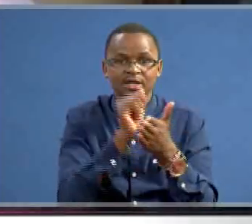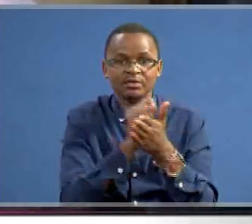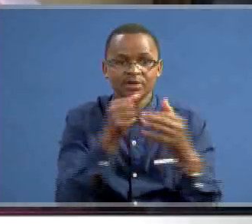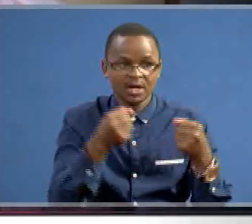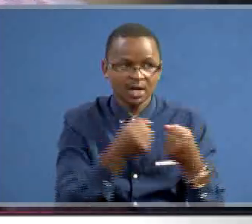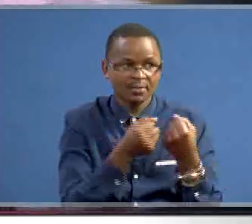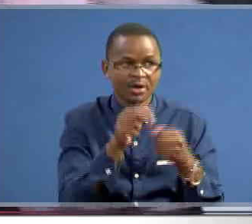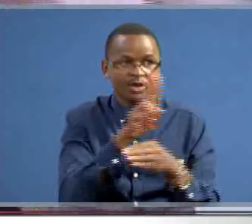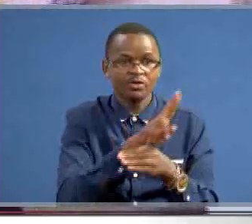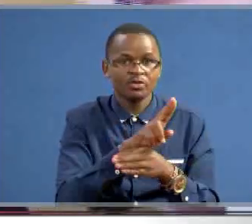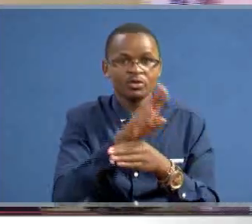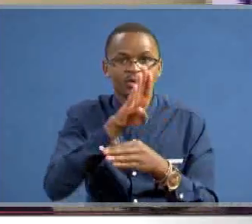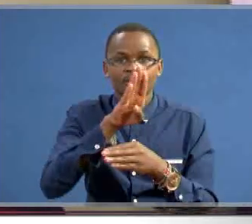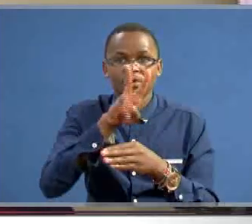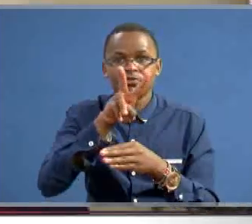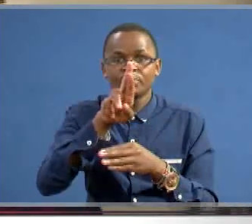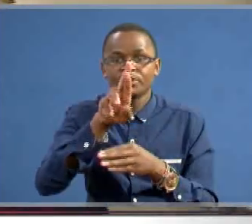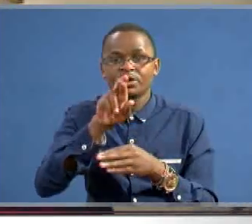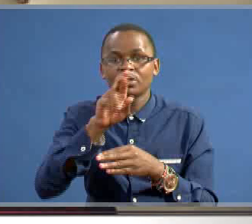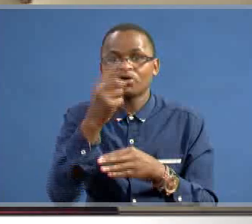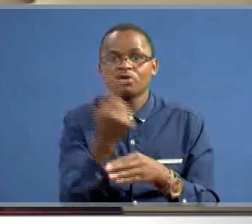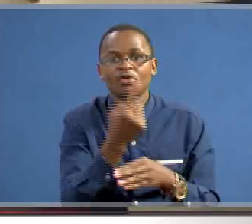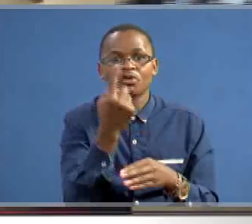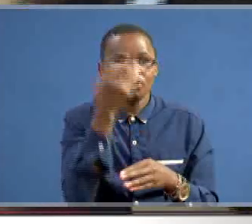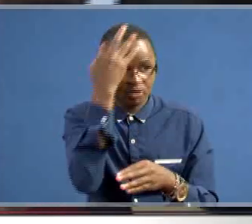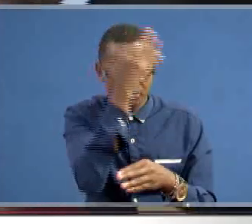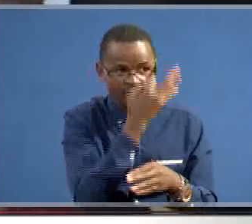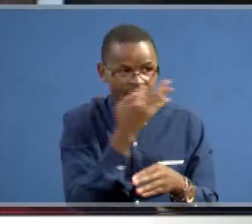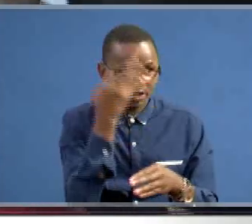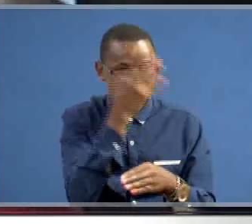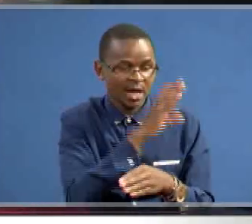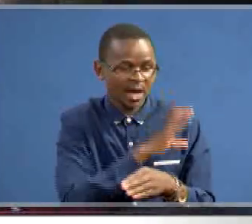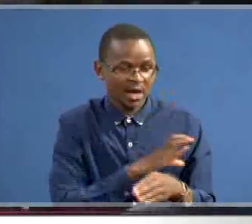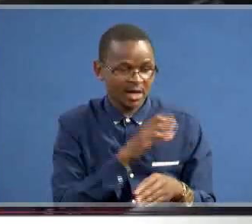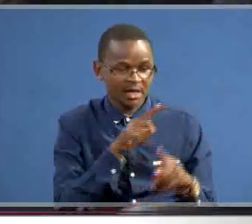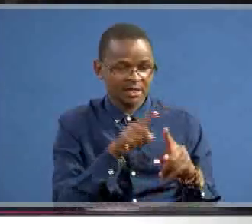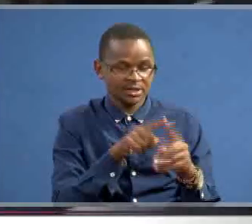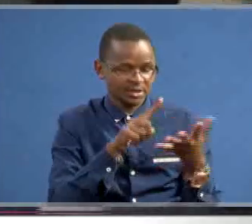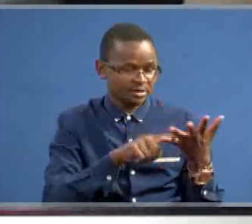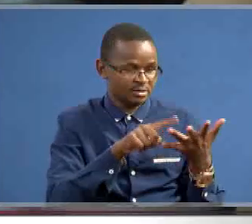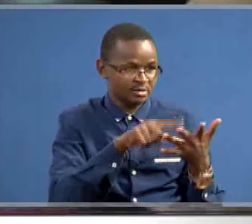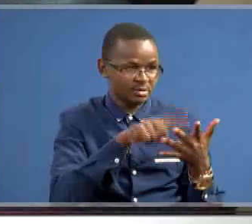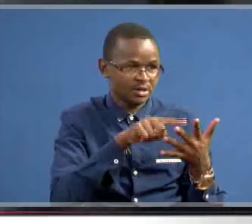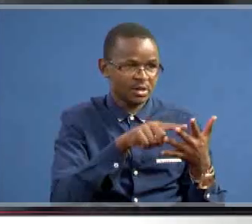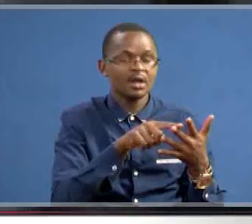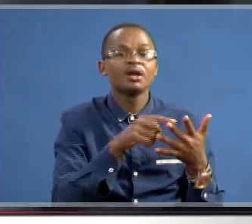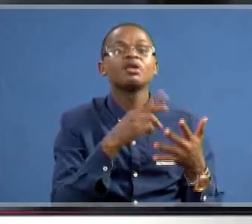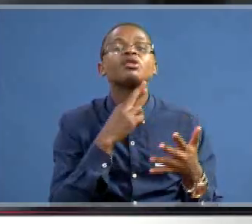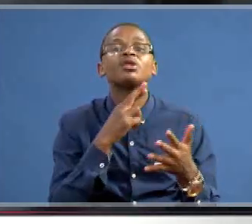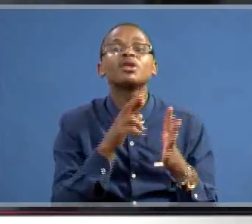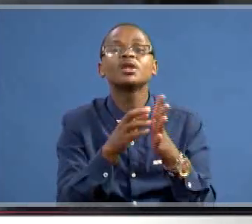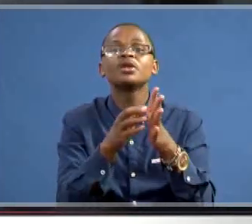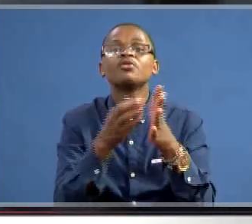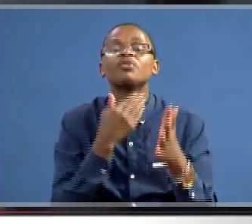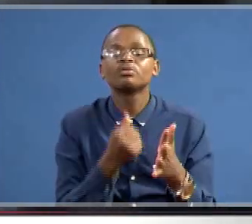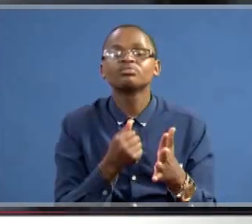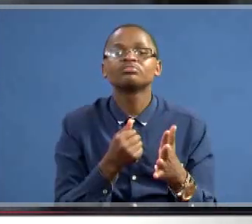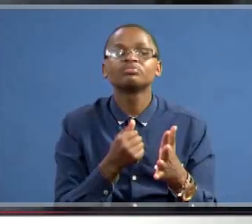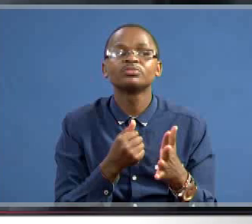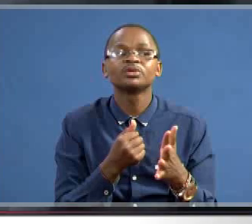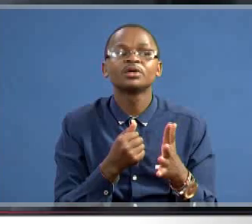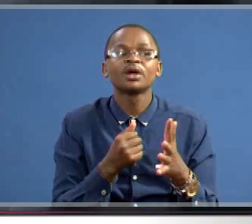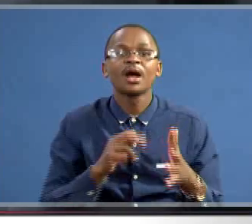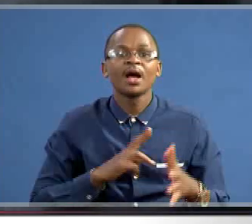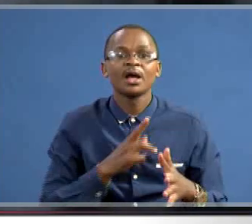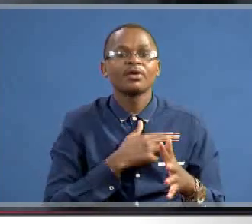conducted using the bivi are kids with only facial features and fingerprints needed for us we are not counted we are